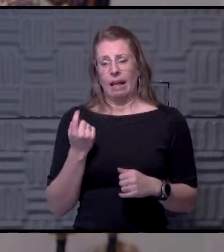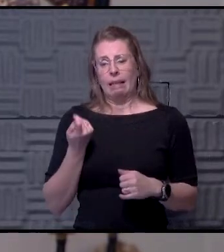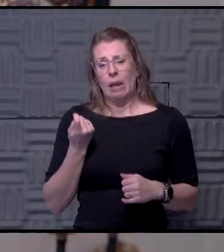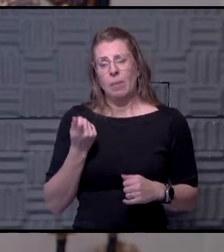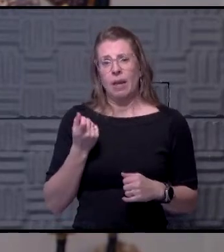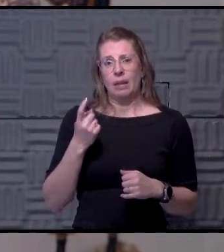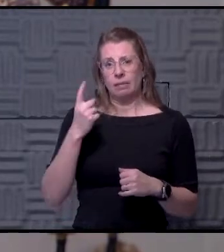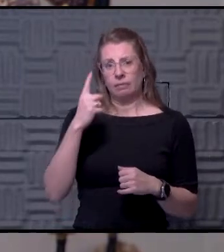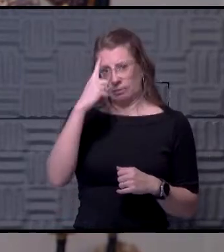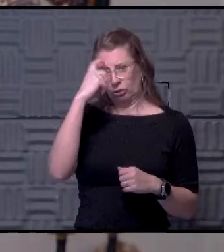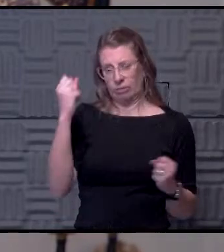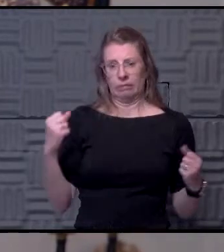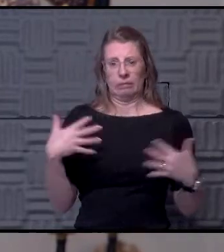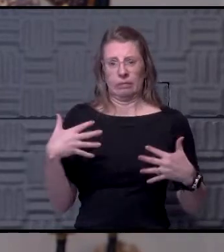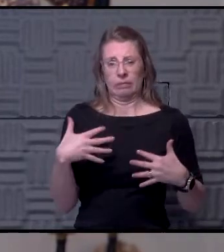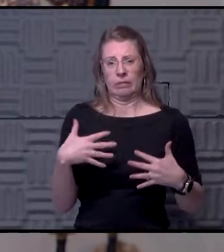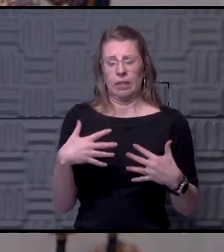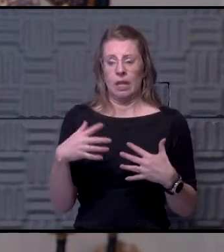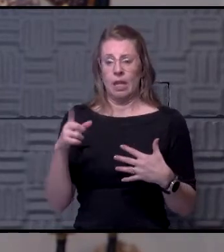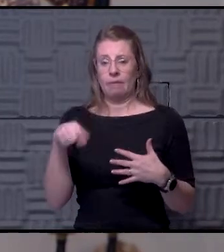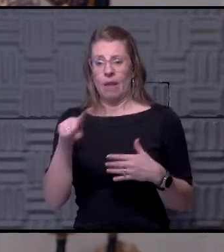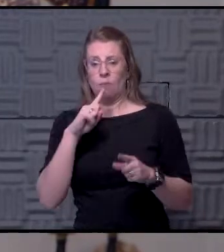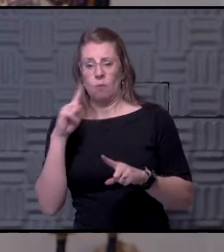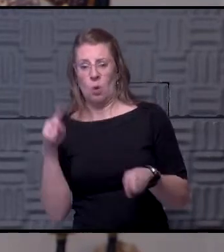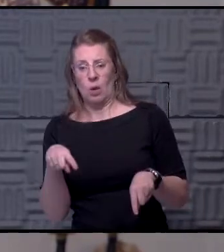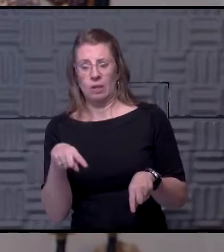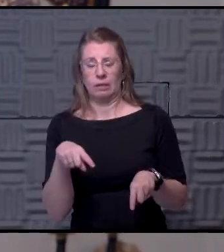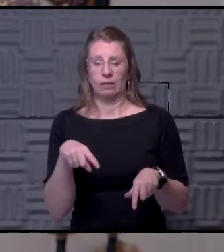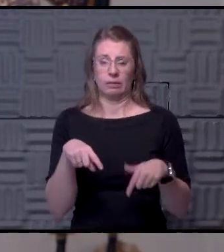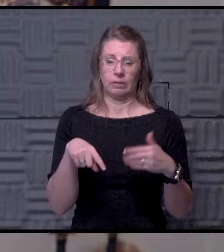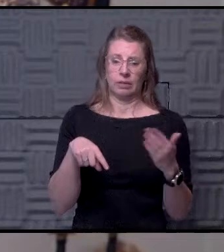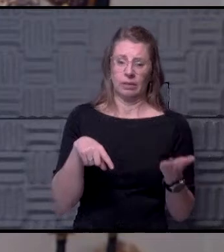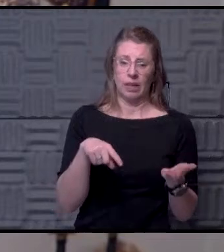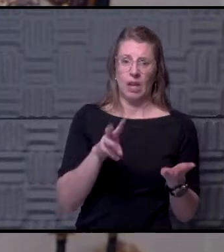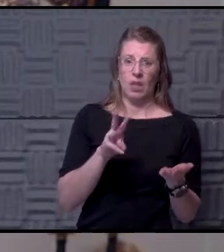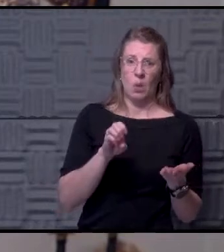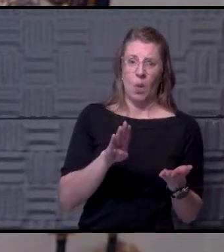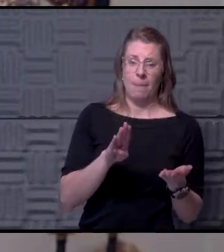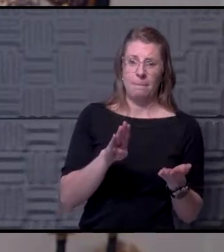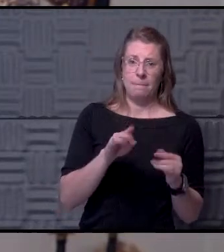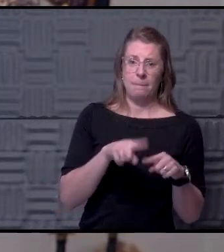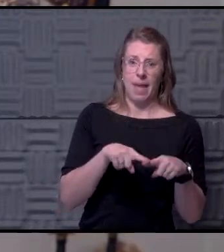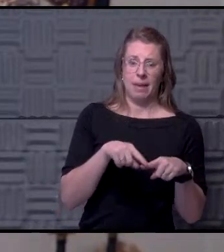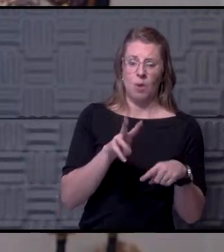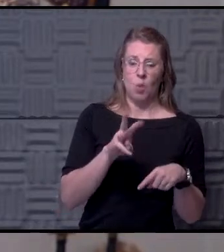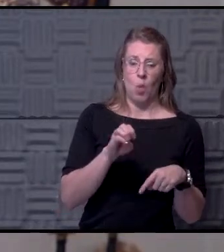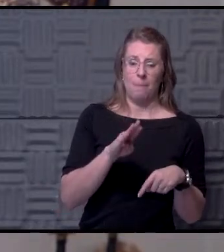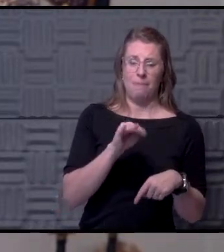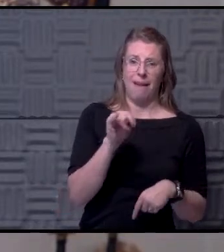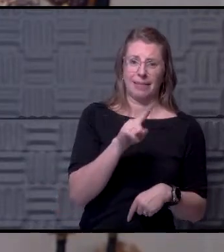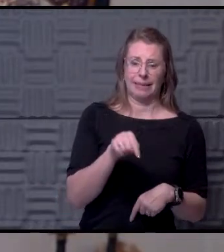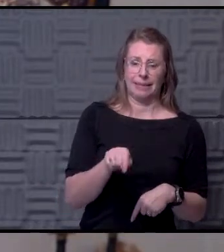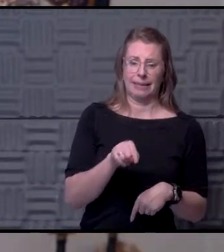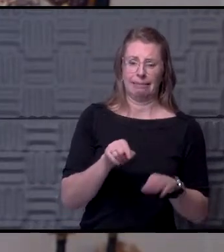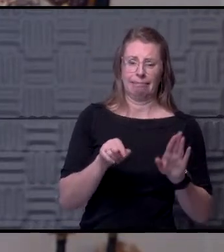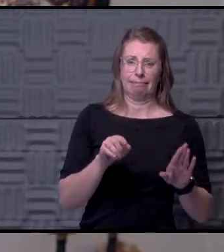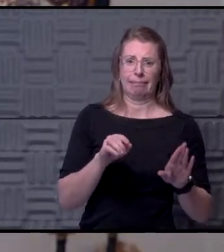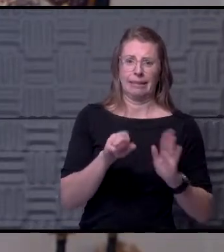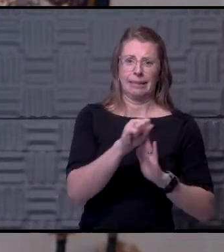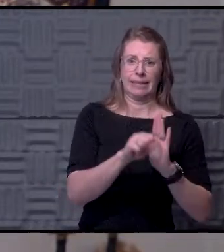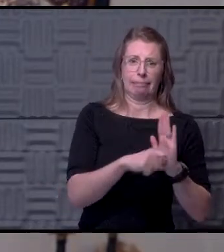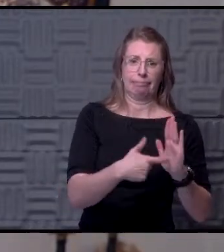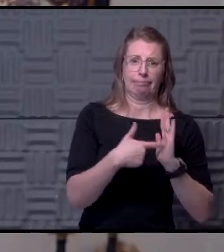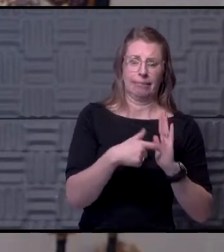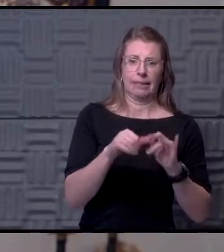interfaces between whatever they're reporting into on the computer and the web-based system called WebIZ, which is our